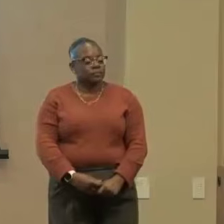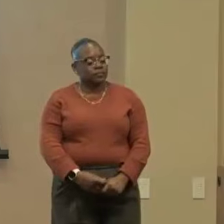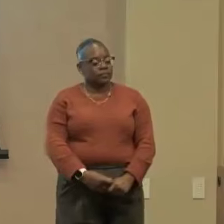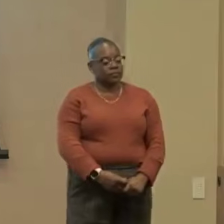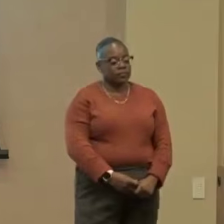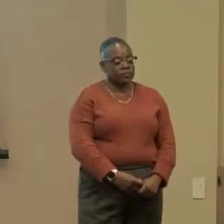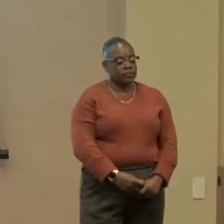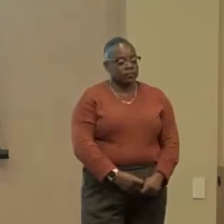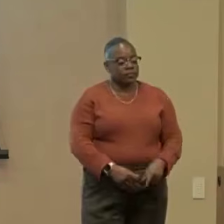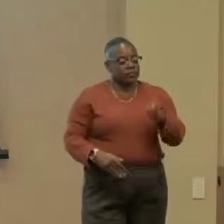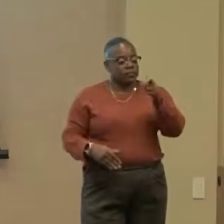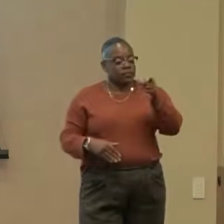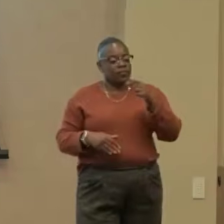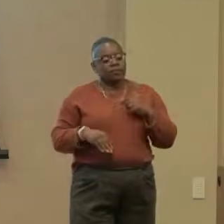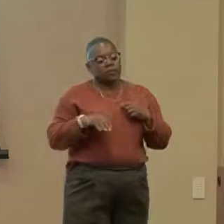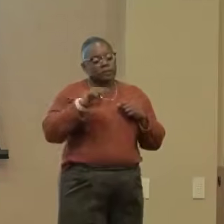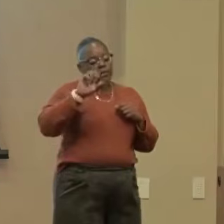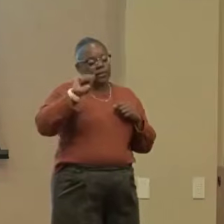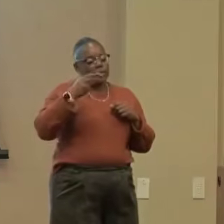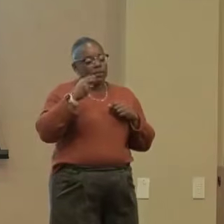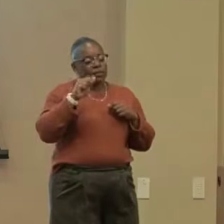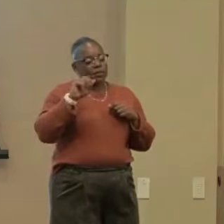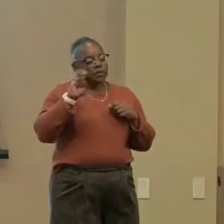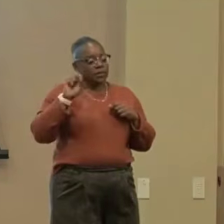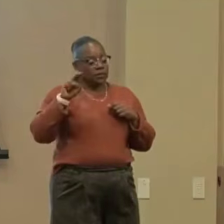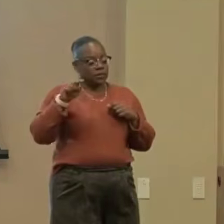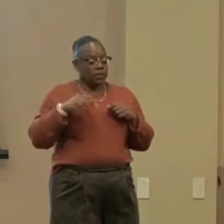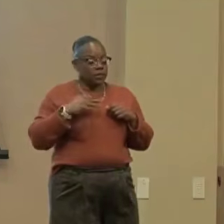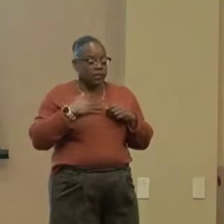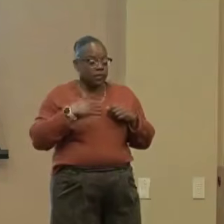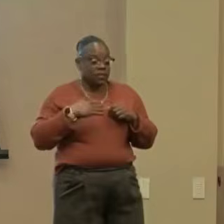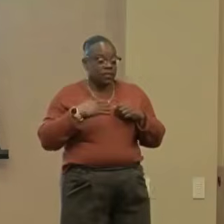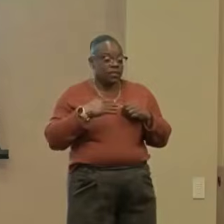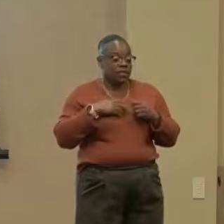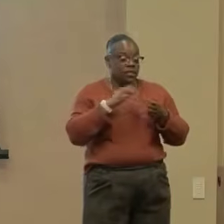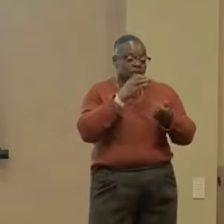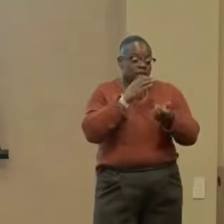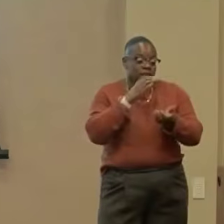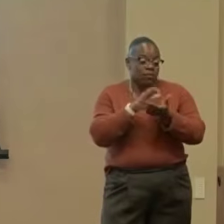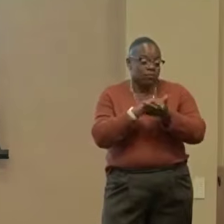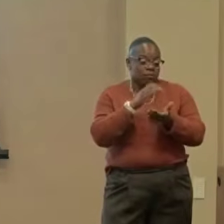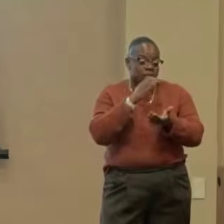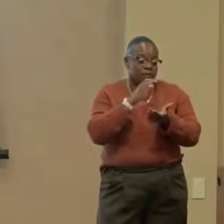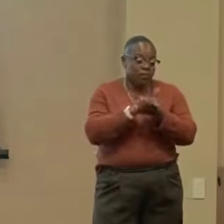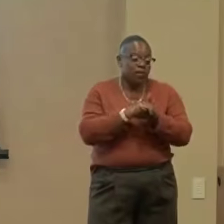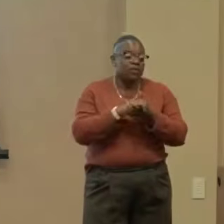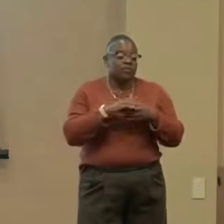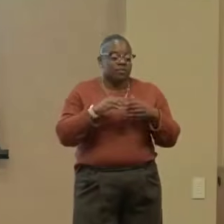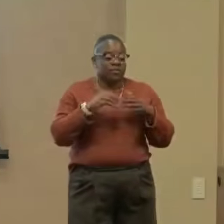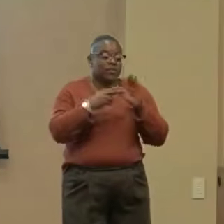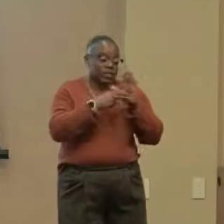Hi, how you guys doing? My name is Giovanni. So my wife just recently got diagnosed with lupus,